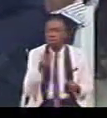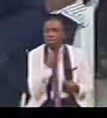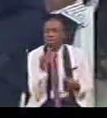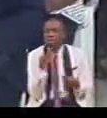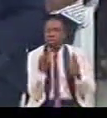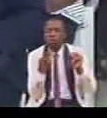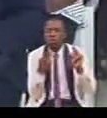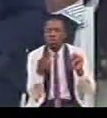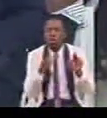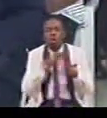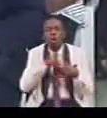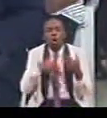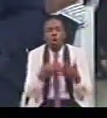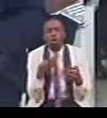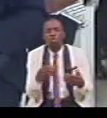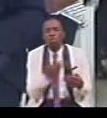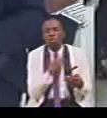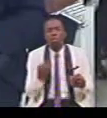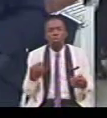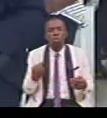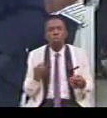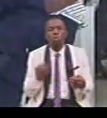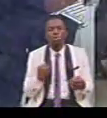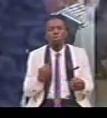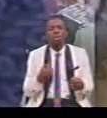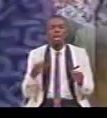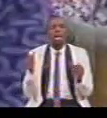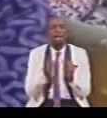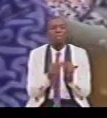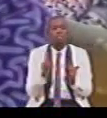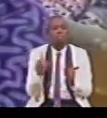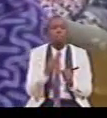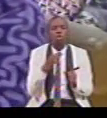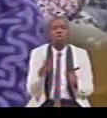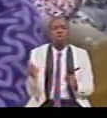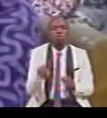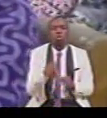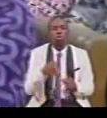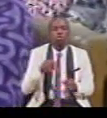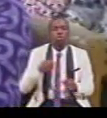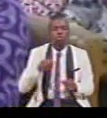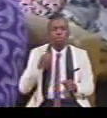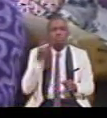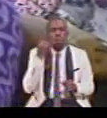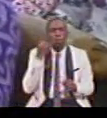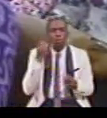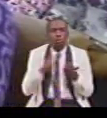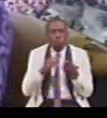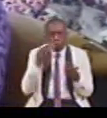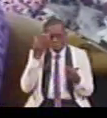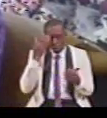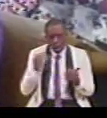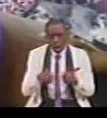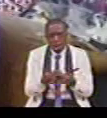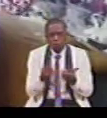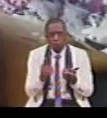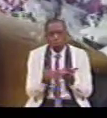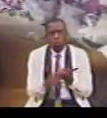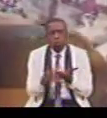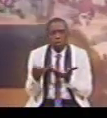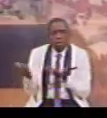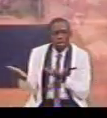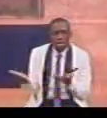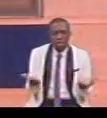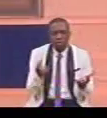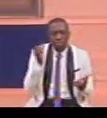many of us everyone that every one of you should know how to possess is vessel in